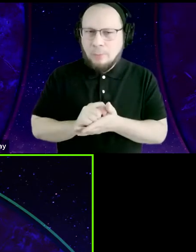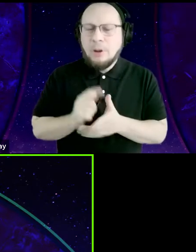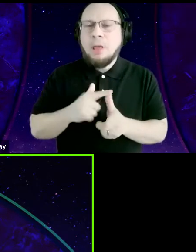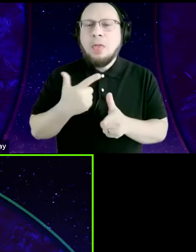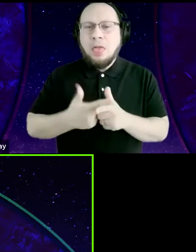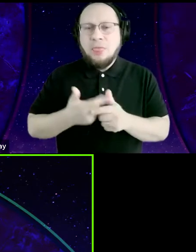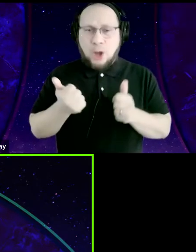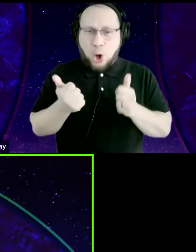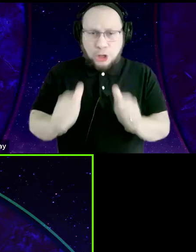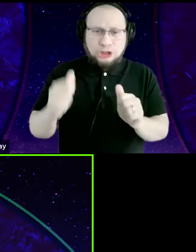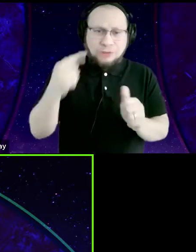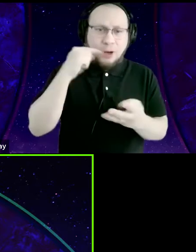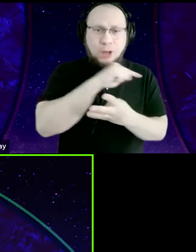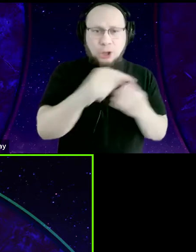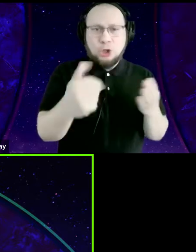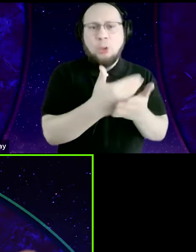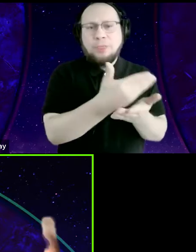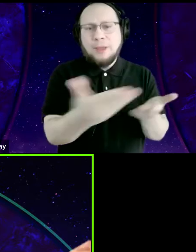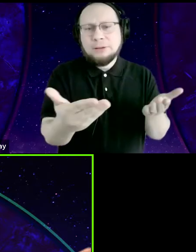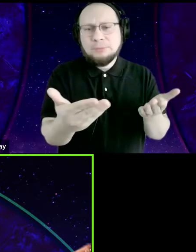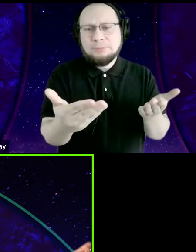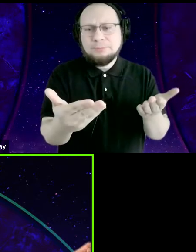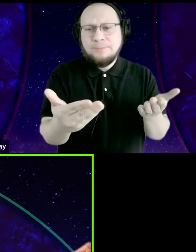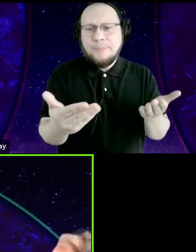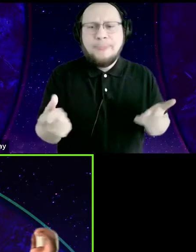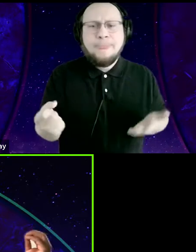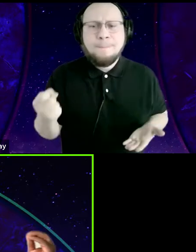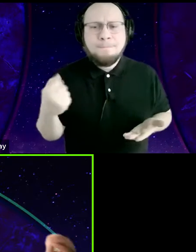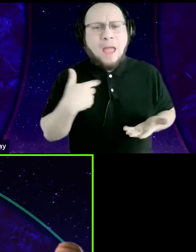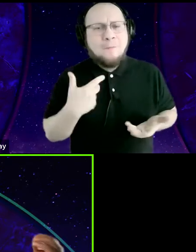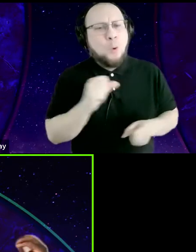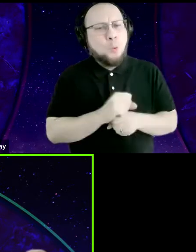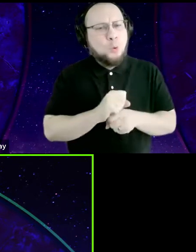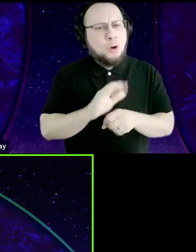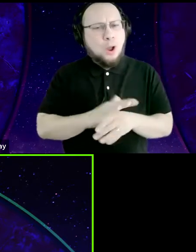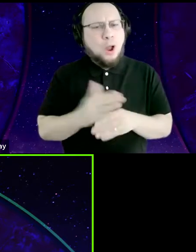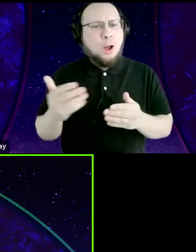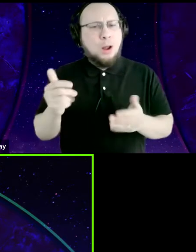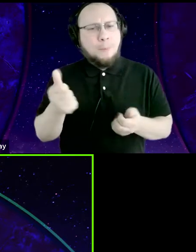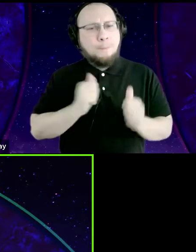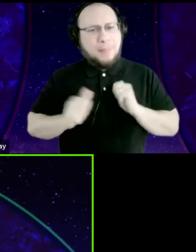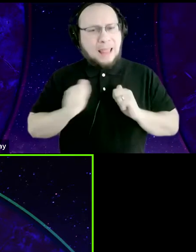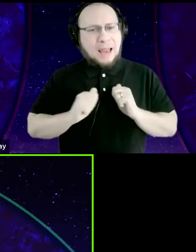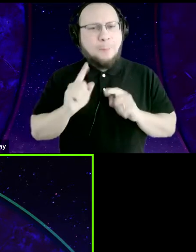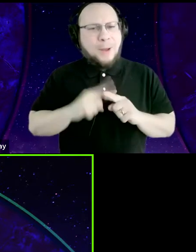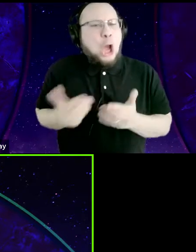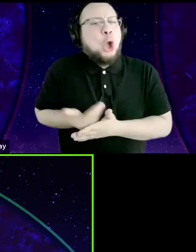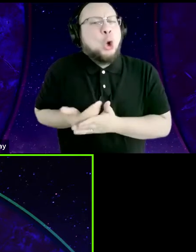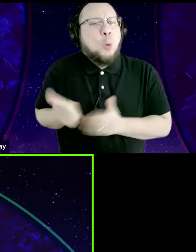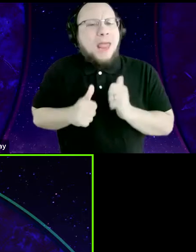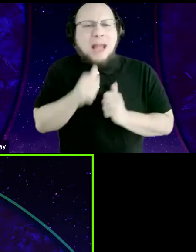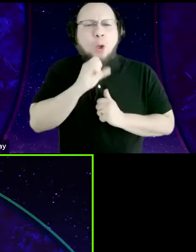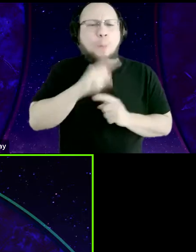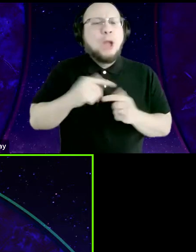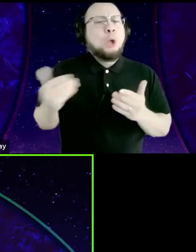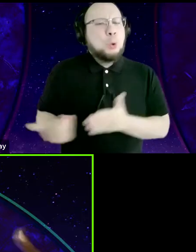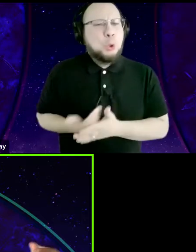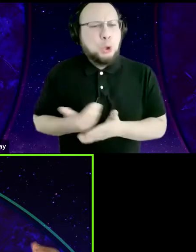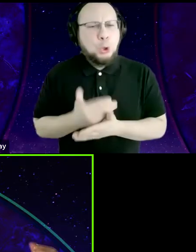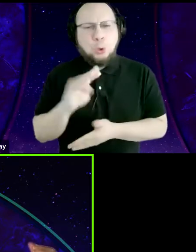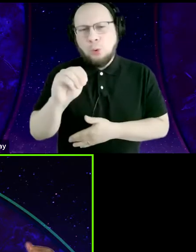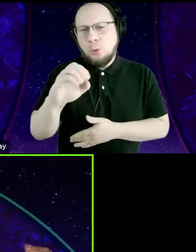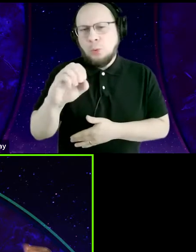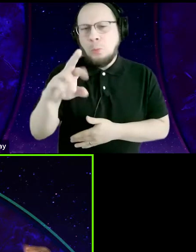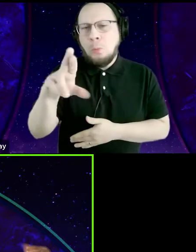things, because I have worked on new works for so long. I have worked on like modern pieces or